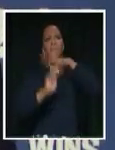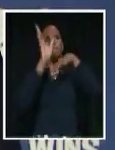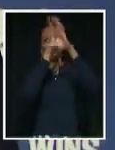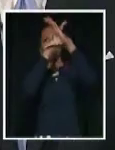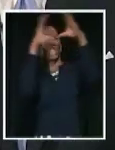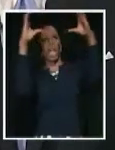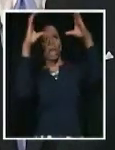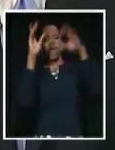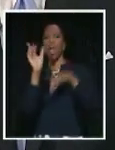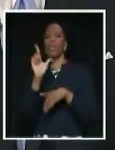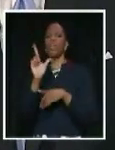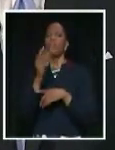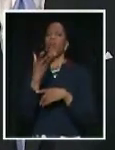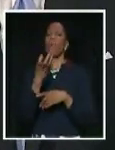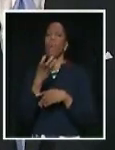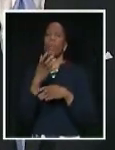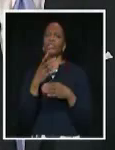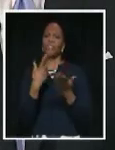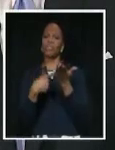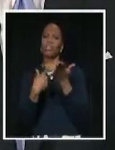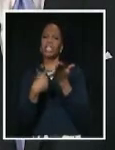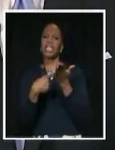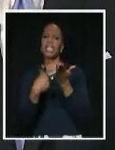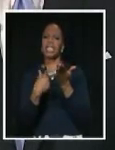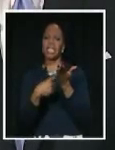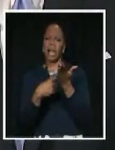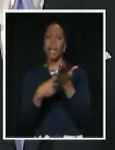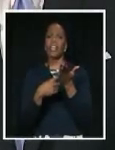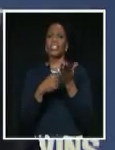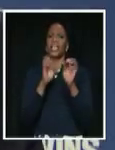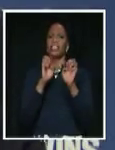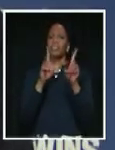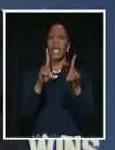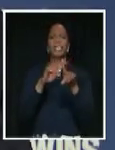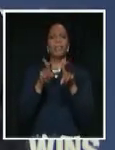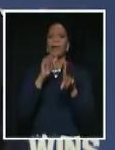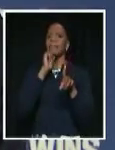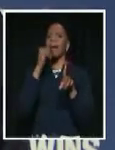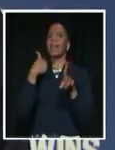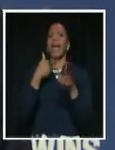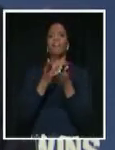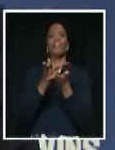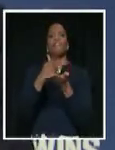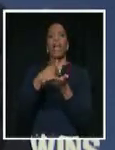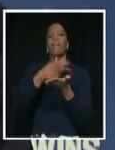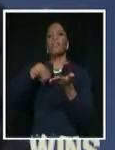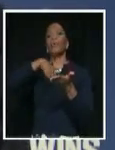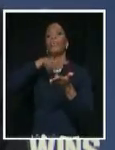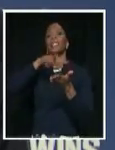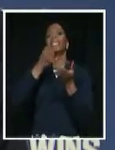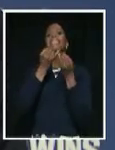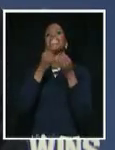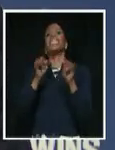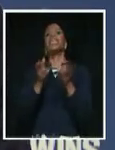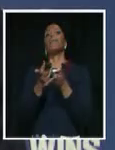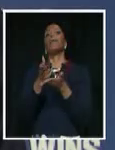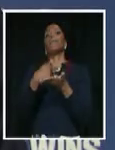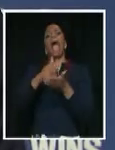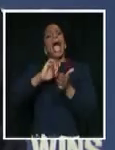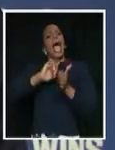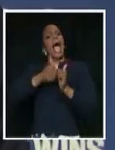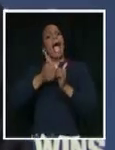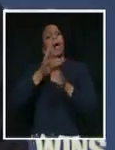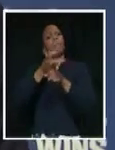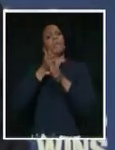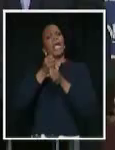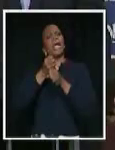wants to address early child education, but he hasn't offered a plan to actually come up with the revenue to do it. We need the independent revenue. And the only way we're going to get it is by building the